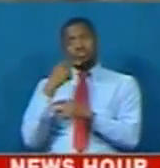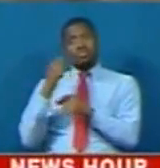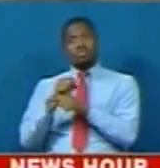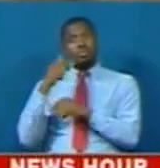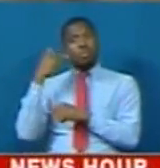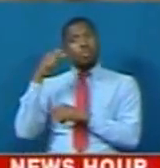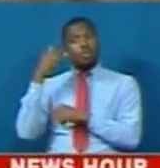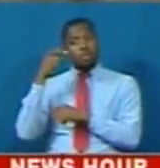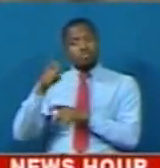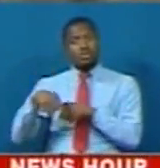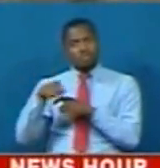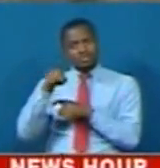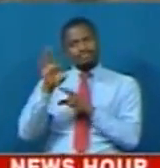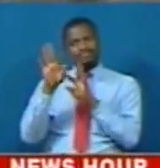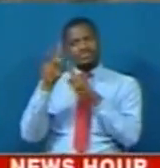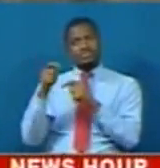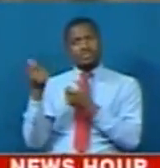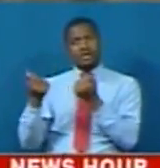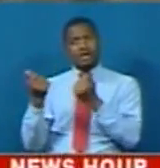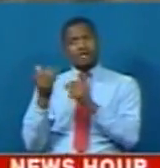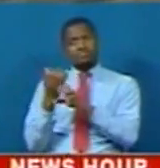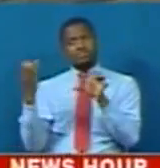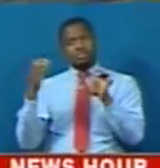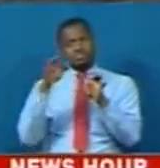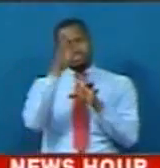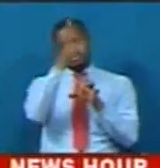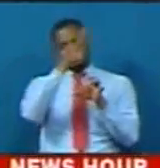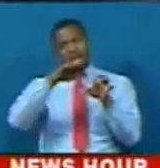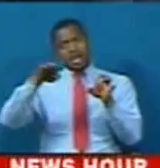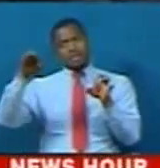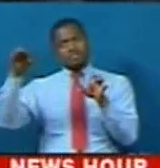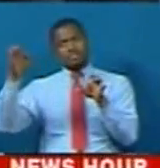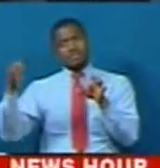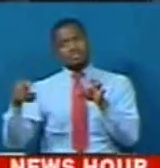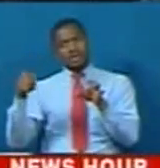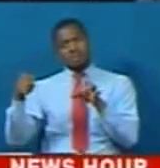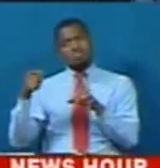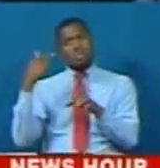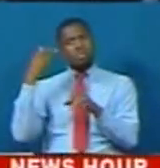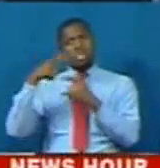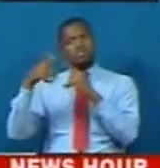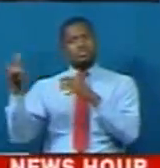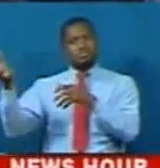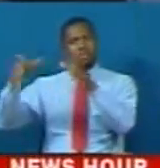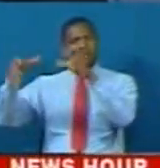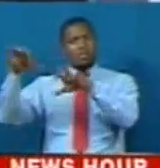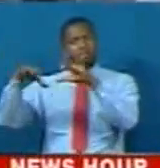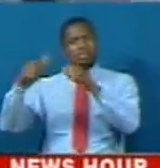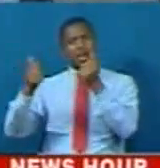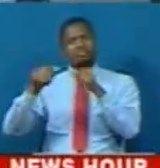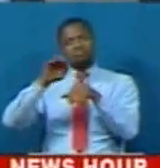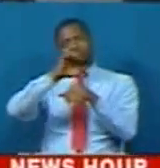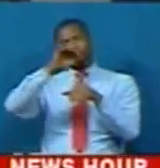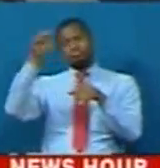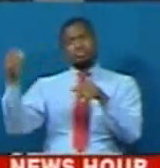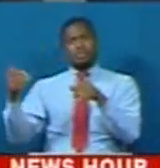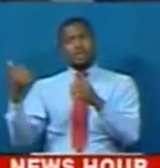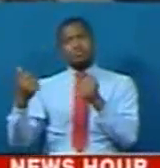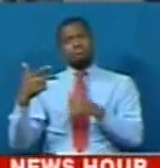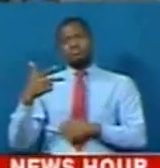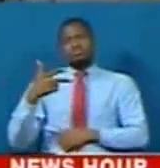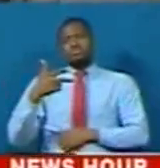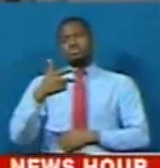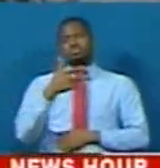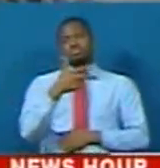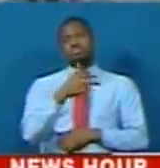mines, irrigation and canal projects. It comes with a 16-pin onboard diagnostic system to caution